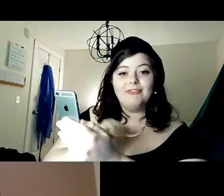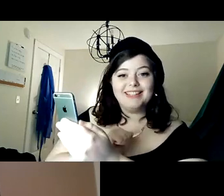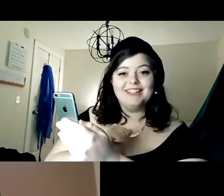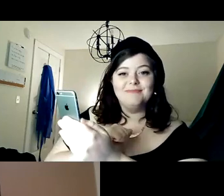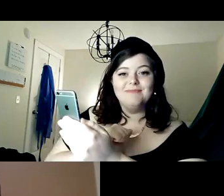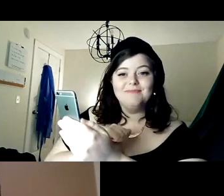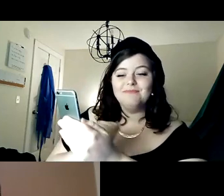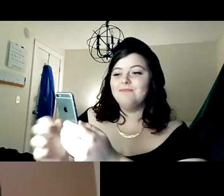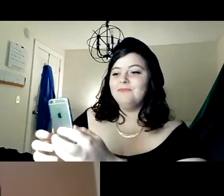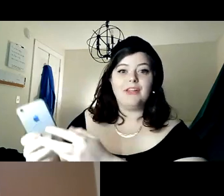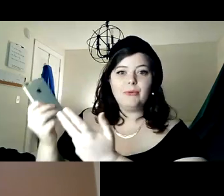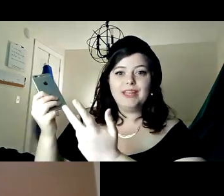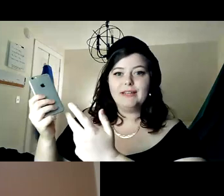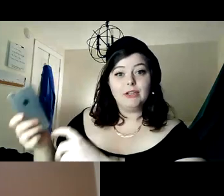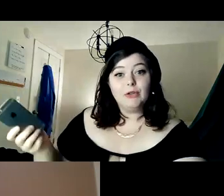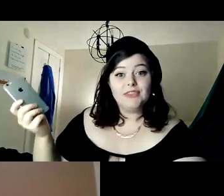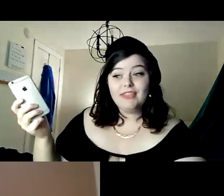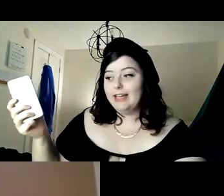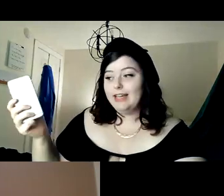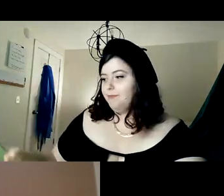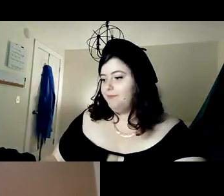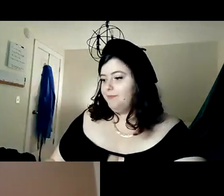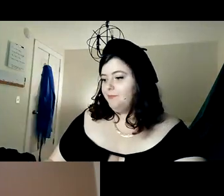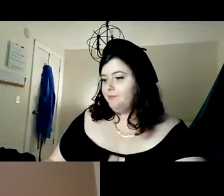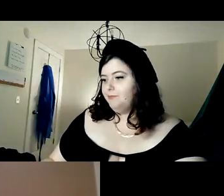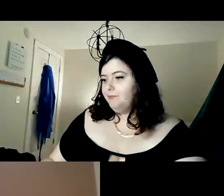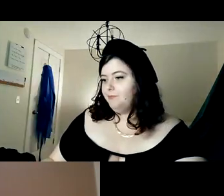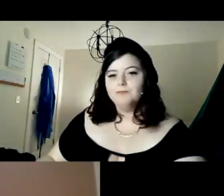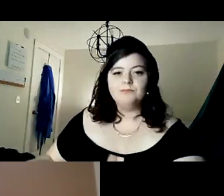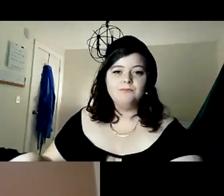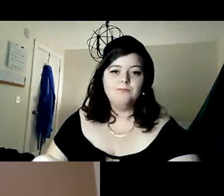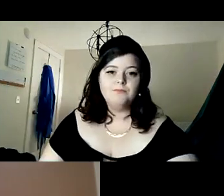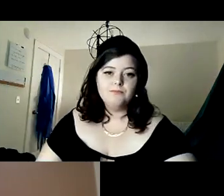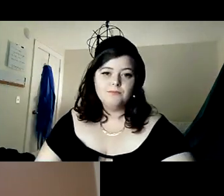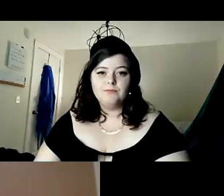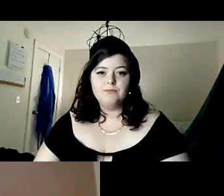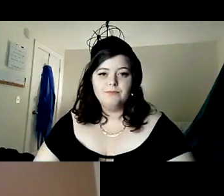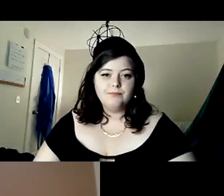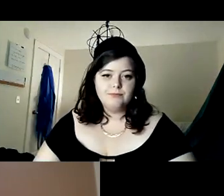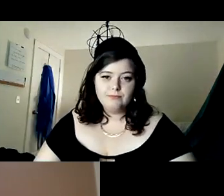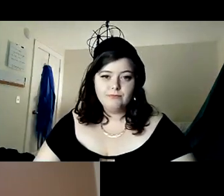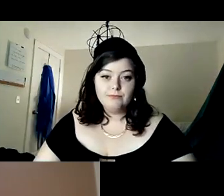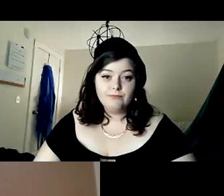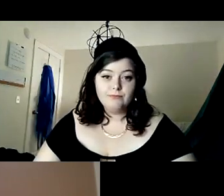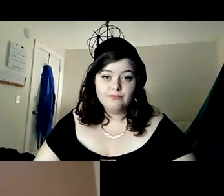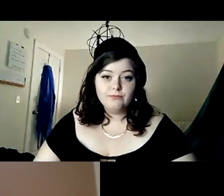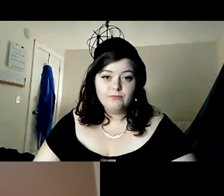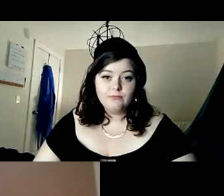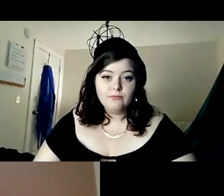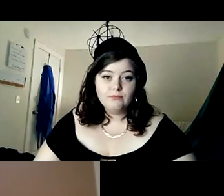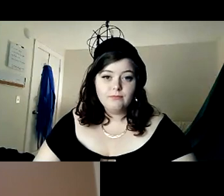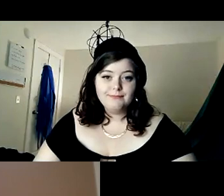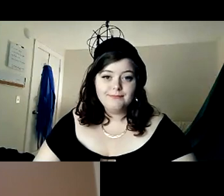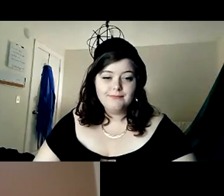get evicted. Not that we can even use the theater. It would be nice to have one to go back to, though. We're losing the